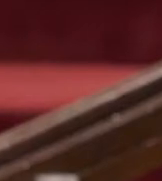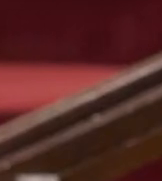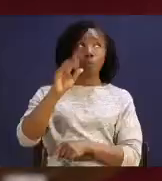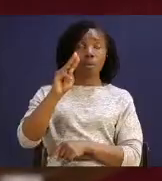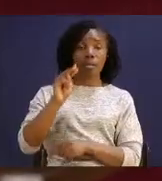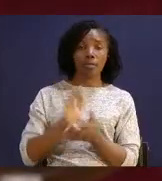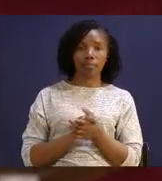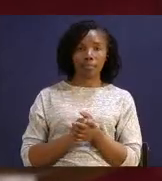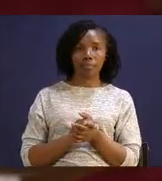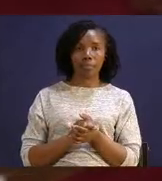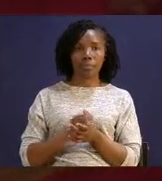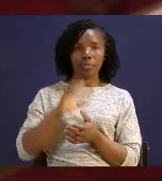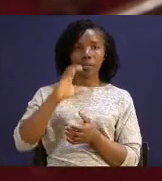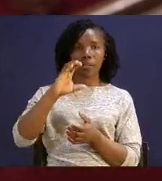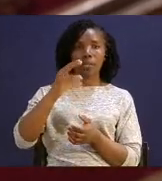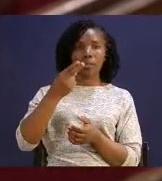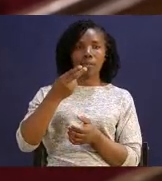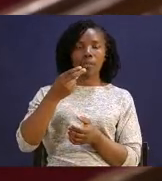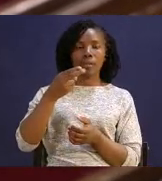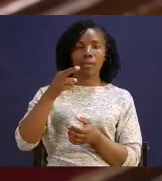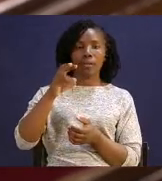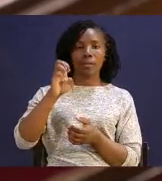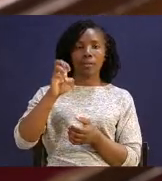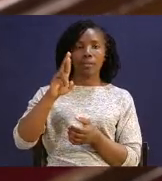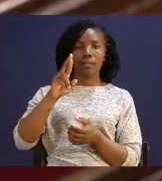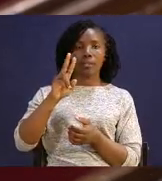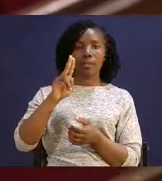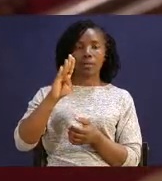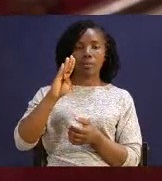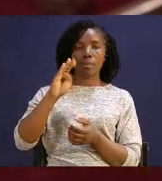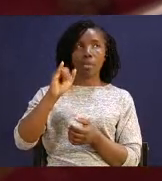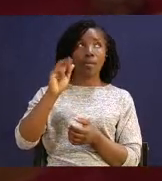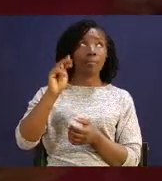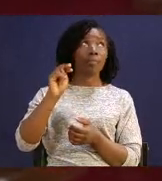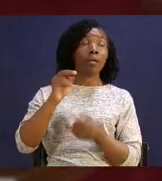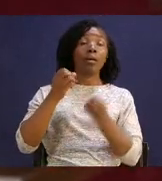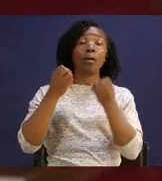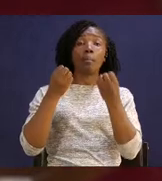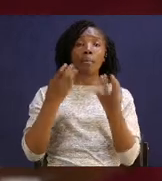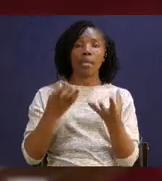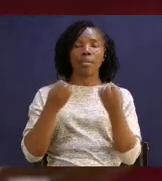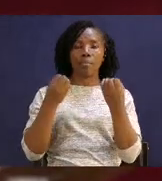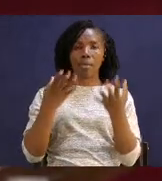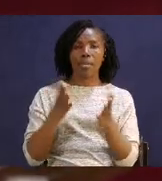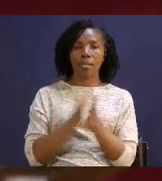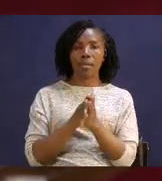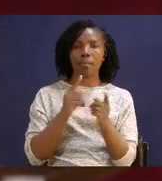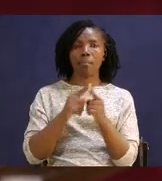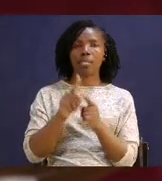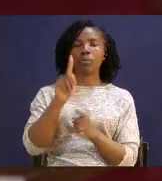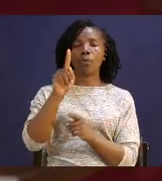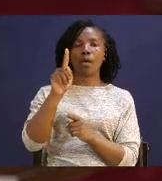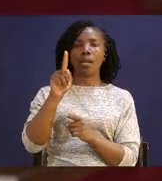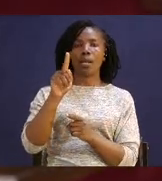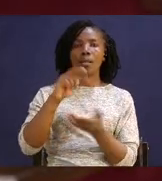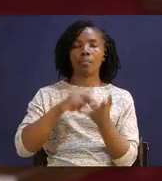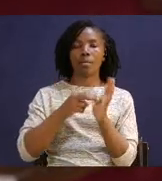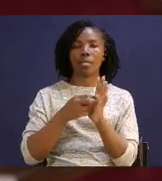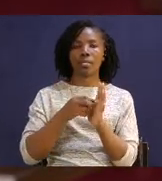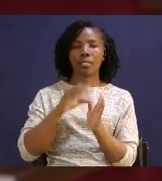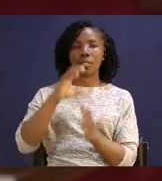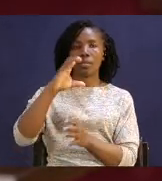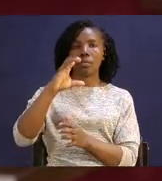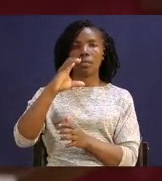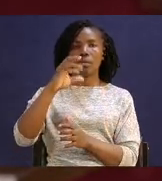Cherubim. Tell your neighbor, cherubim. Now the cherubim, is again, it's plural. Singular is cherub. It's a